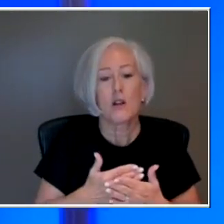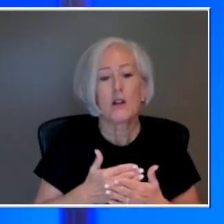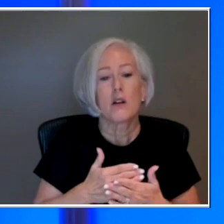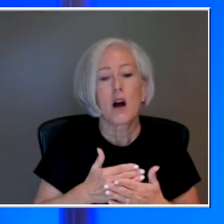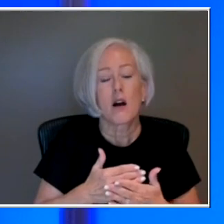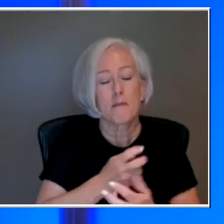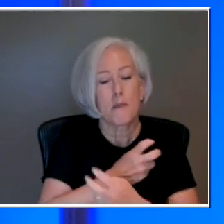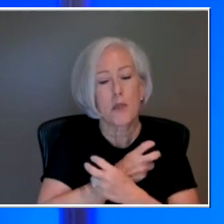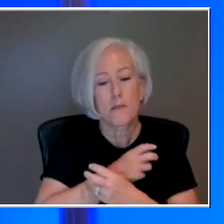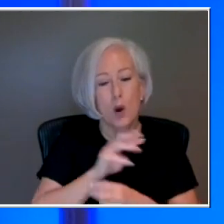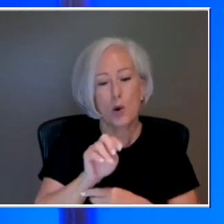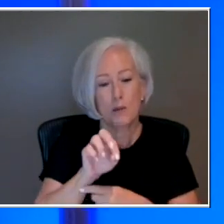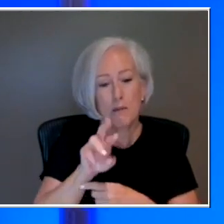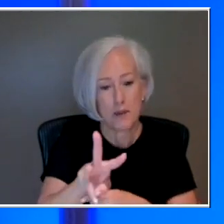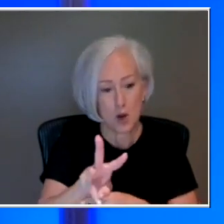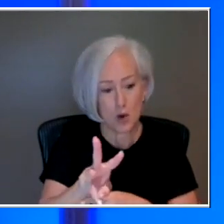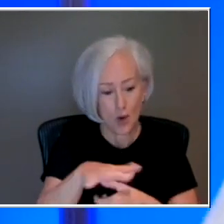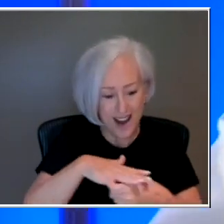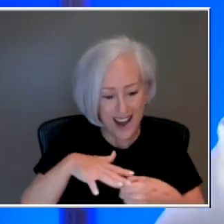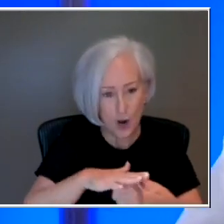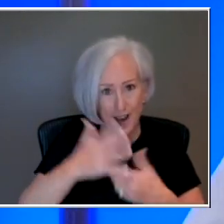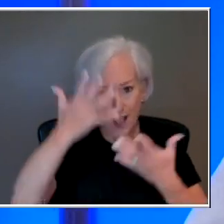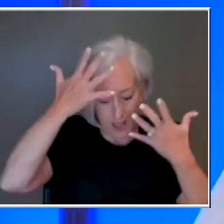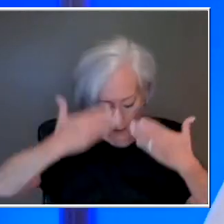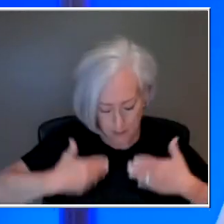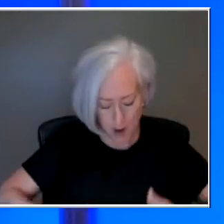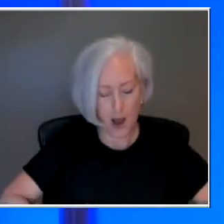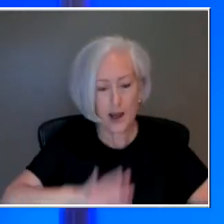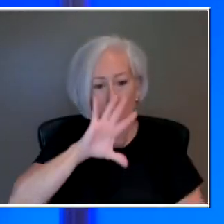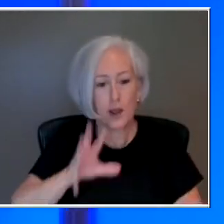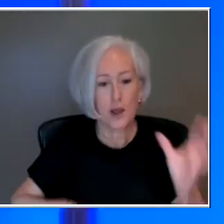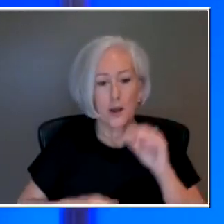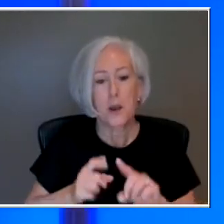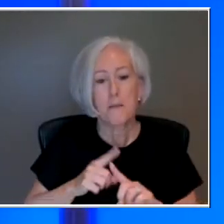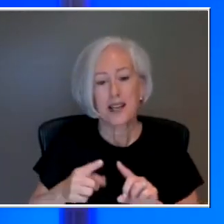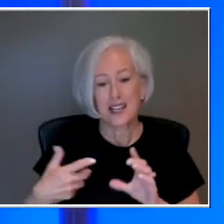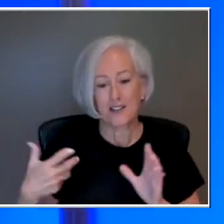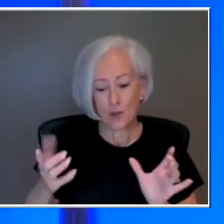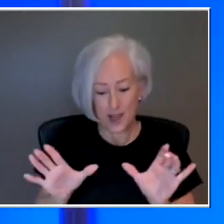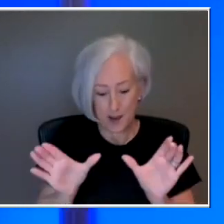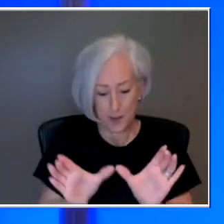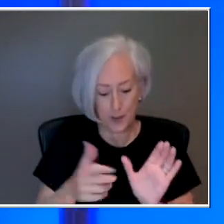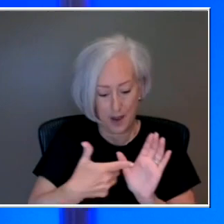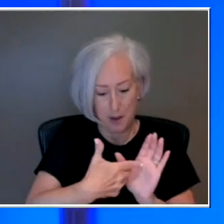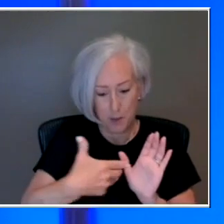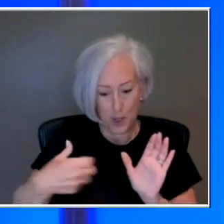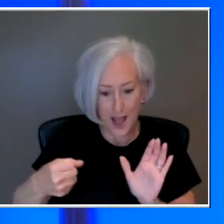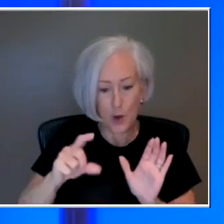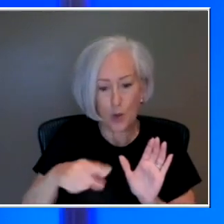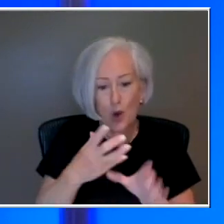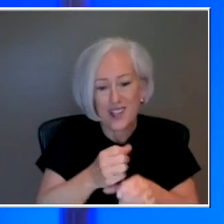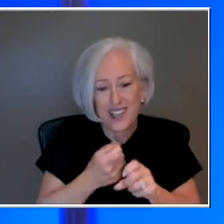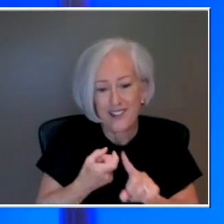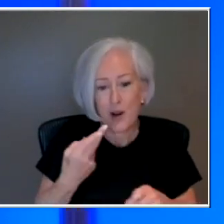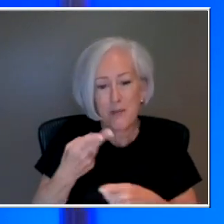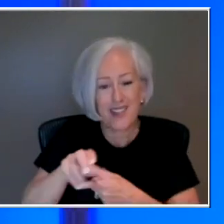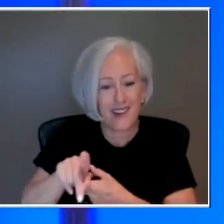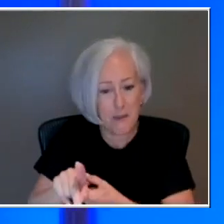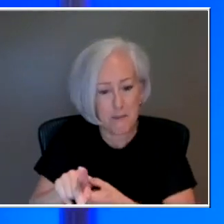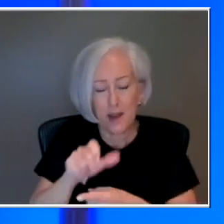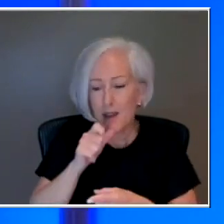harvest from the bone marrow, we're only hitting the hip bone and harvesting the stem cell. So in